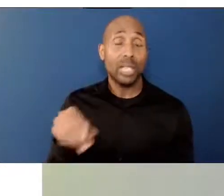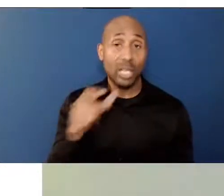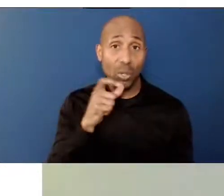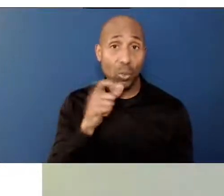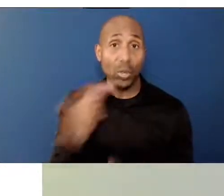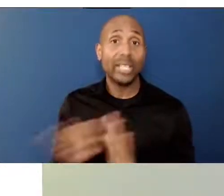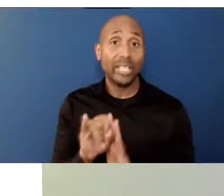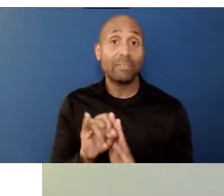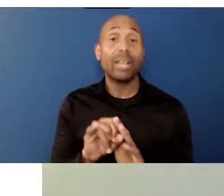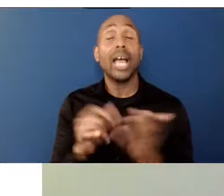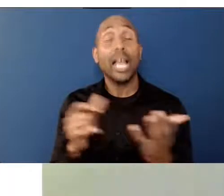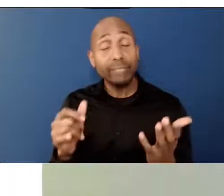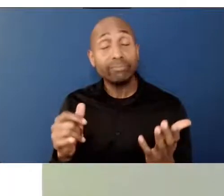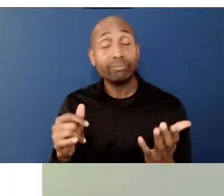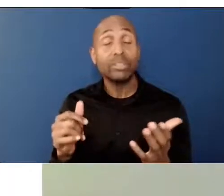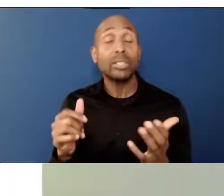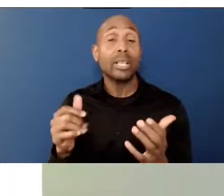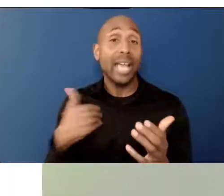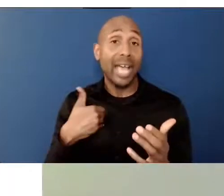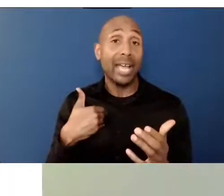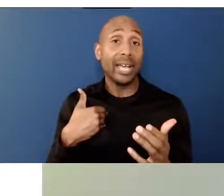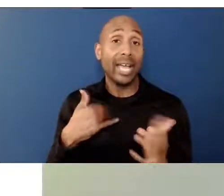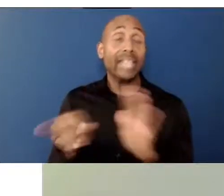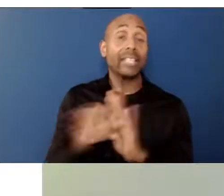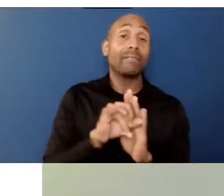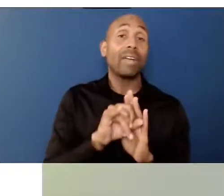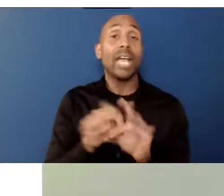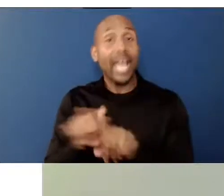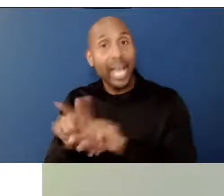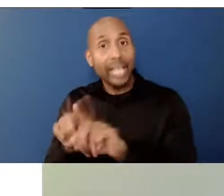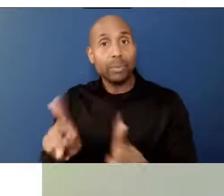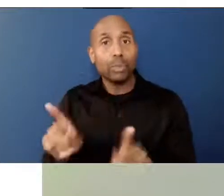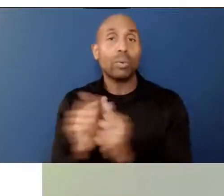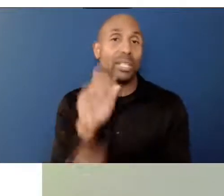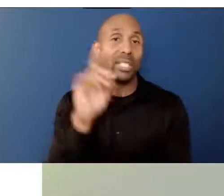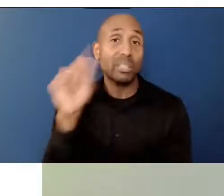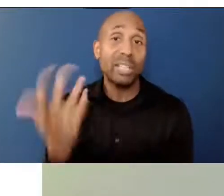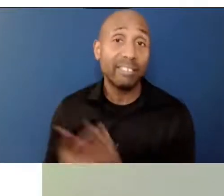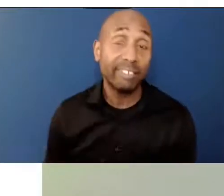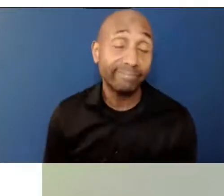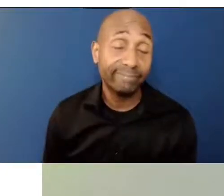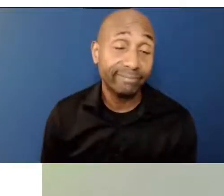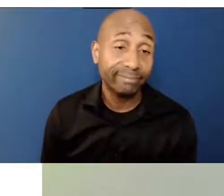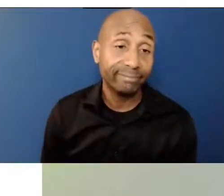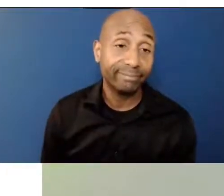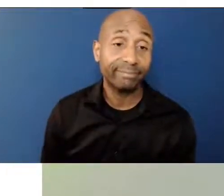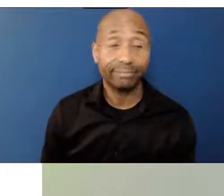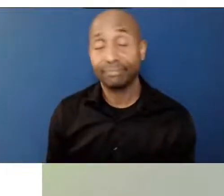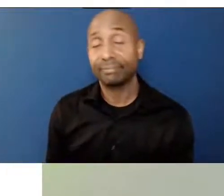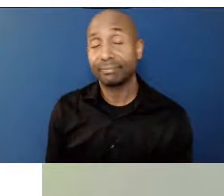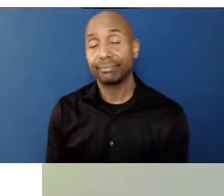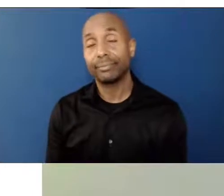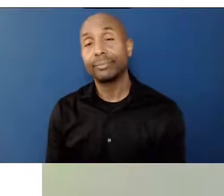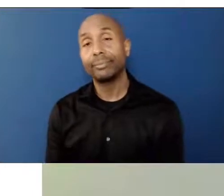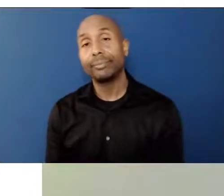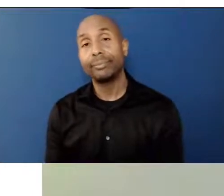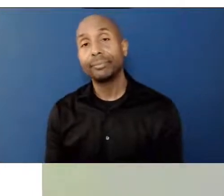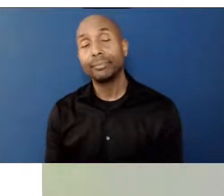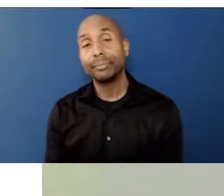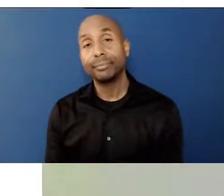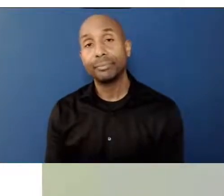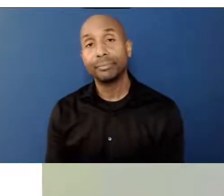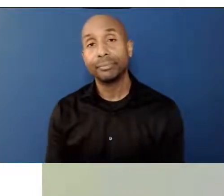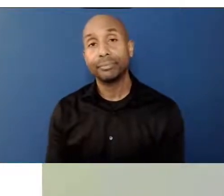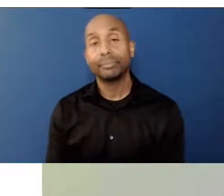disability. And Dawn mentioned this before. She talked about how government of Nova Scotia made a commitment to be a leader